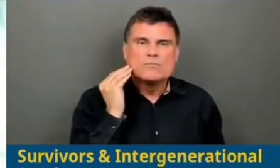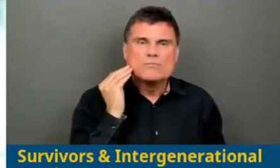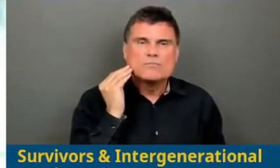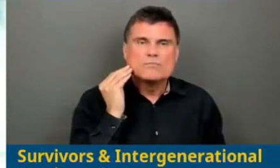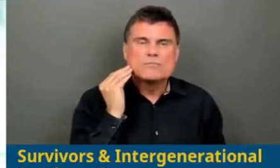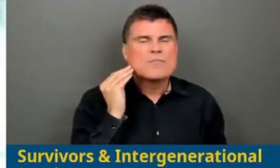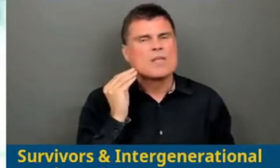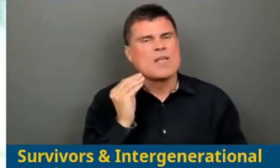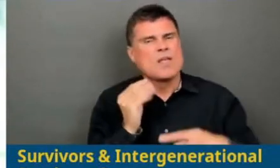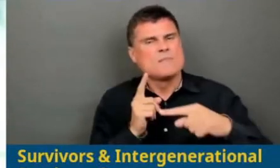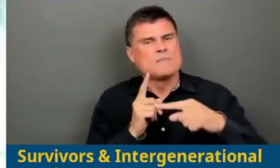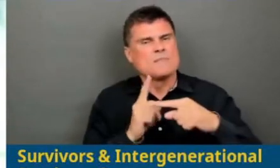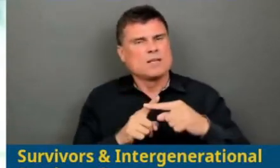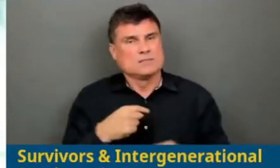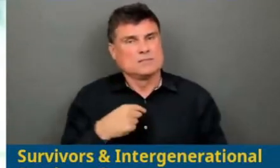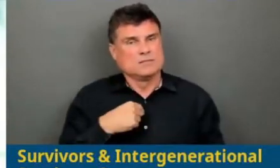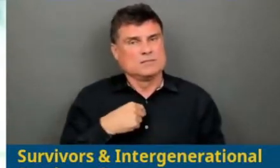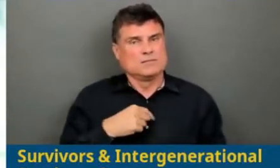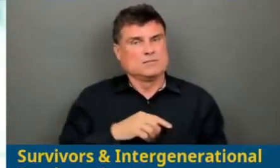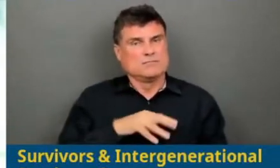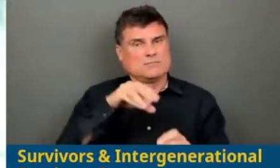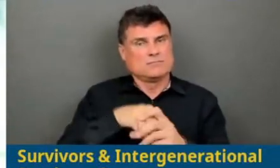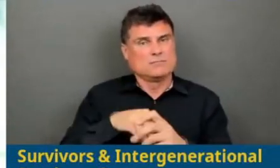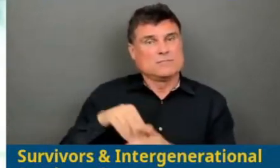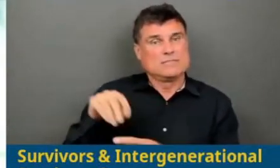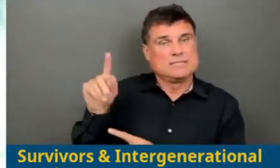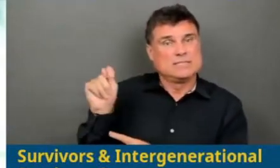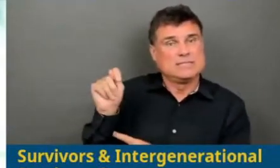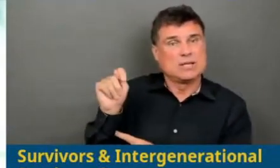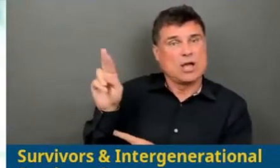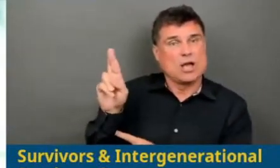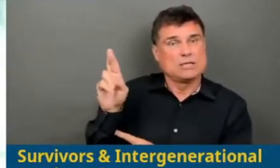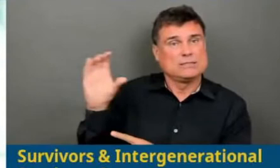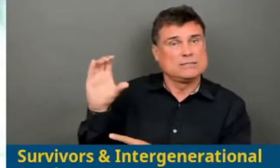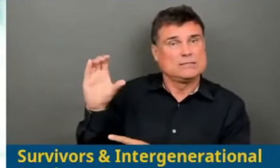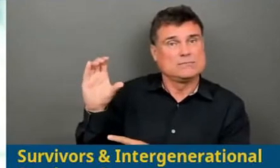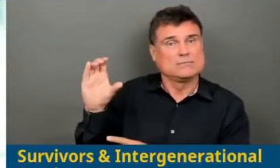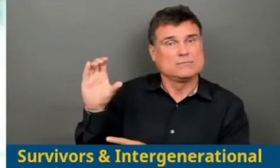I've been engaged in our own inquiry on residential schools,